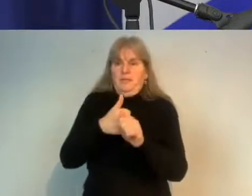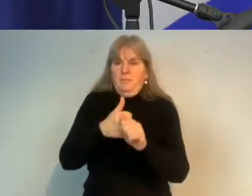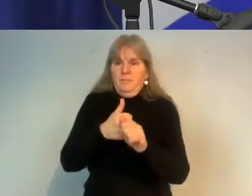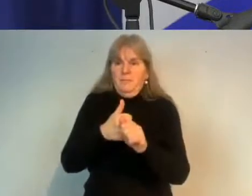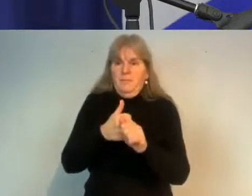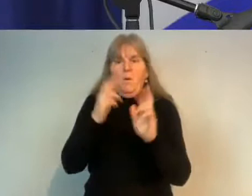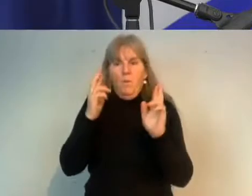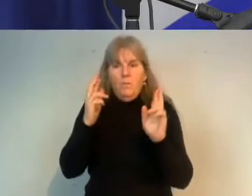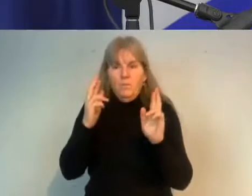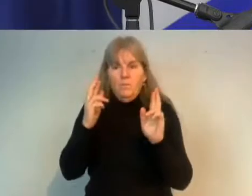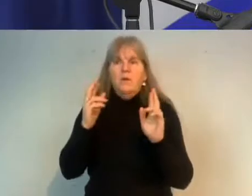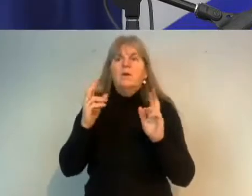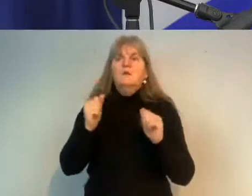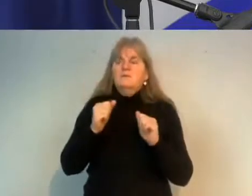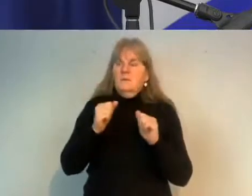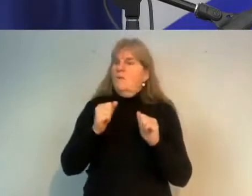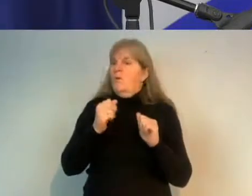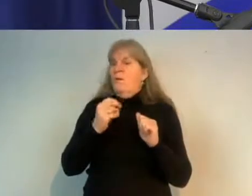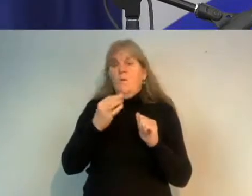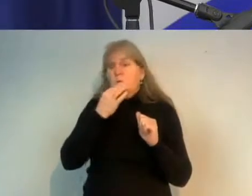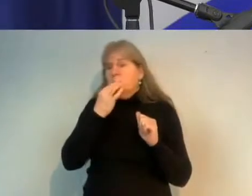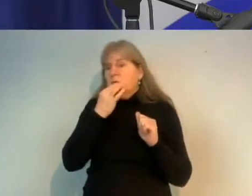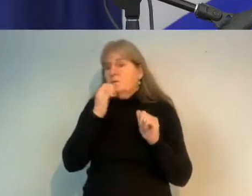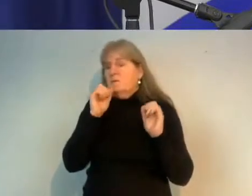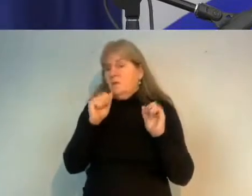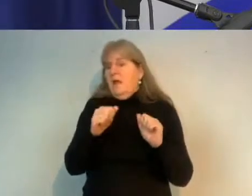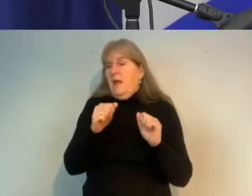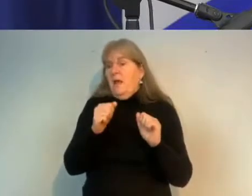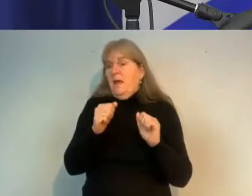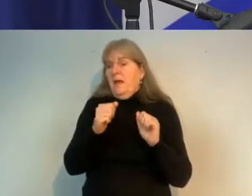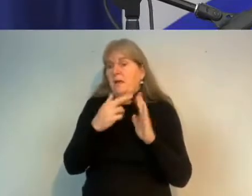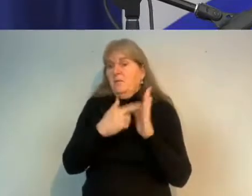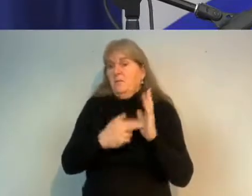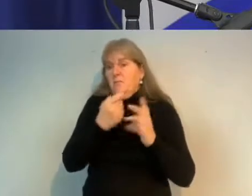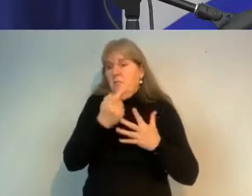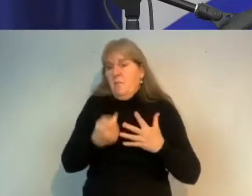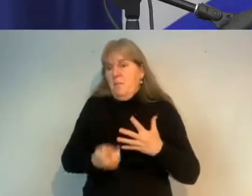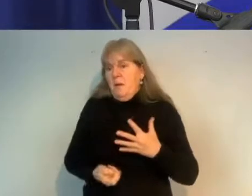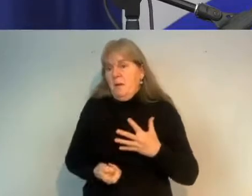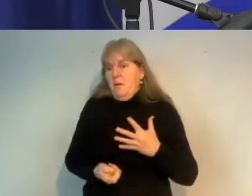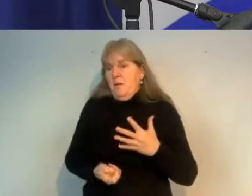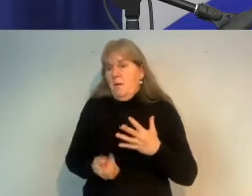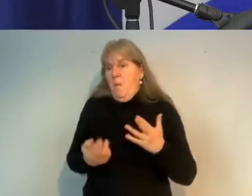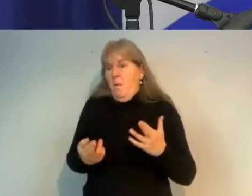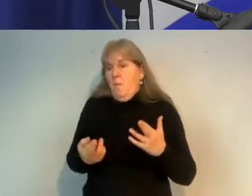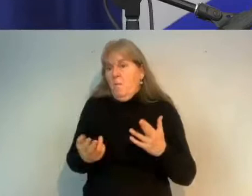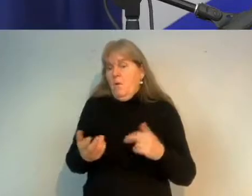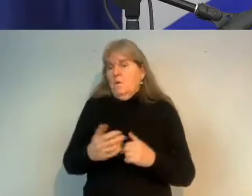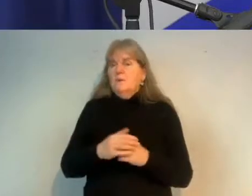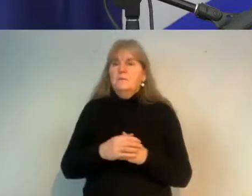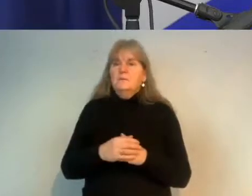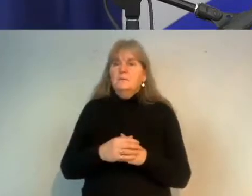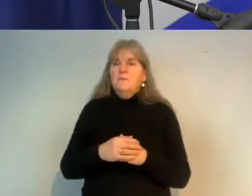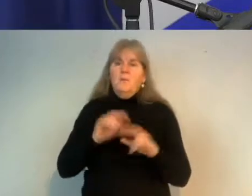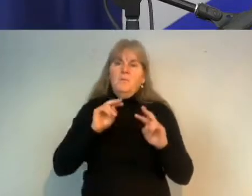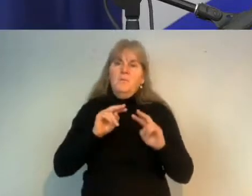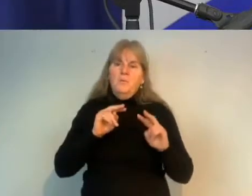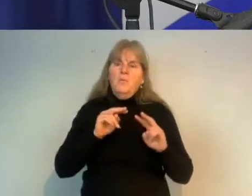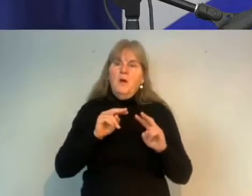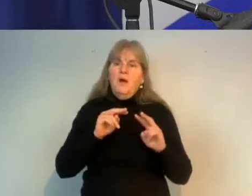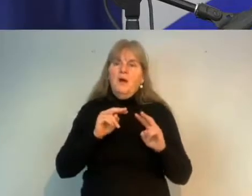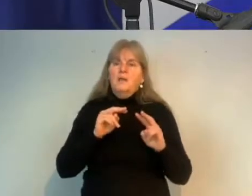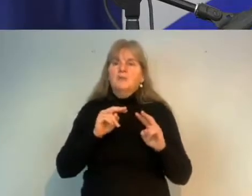the measures as quickly as they've come on. And we do that based on the data and the science at the